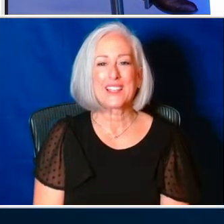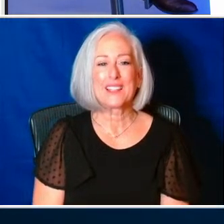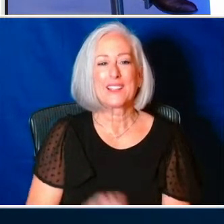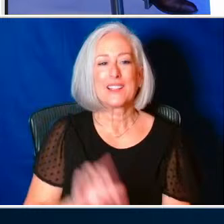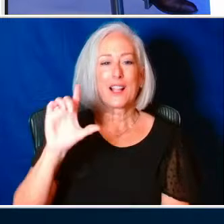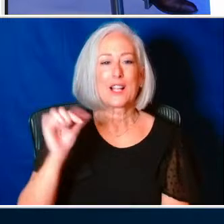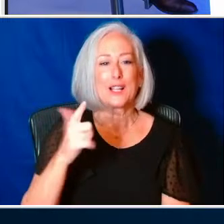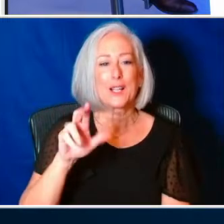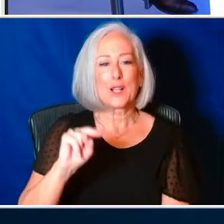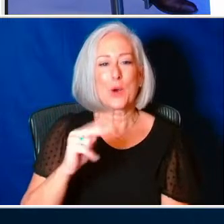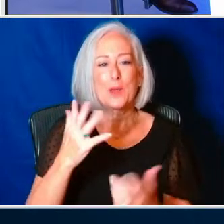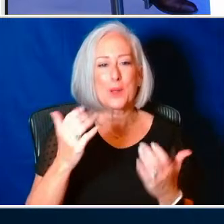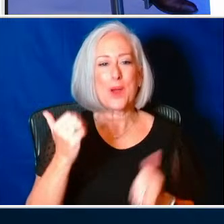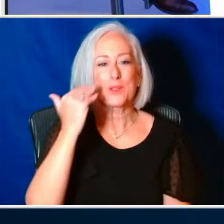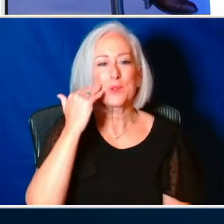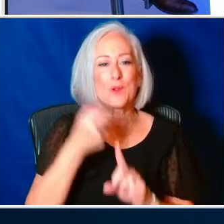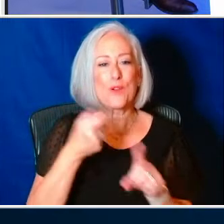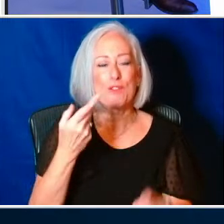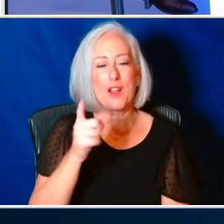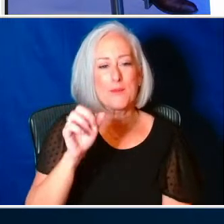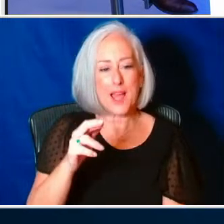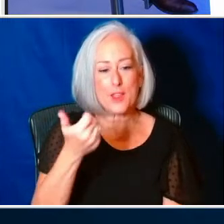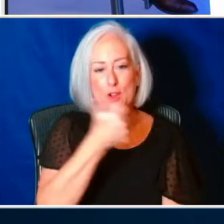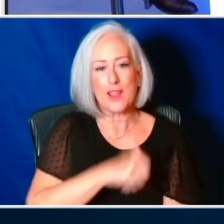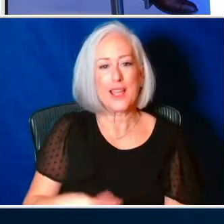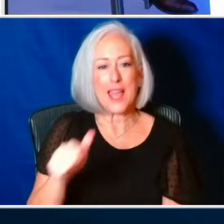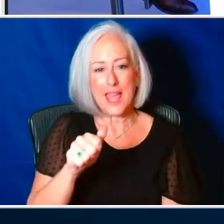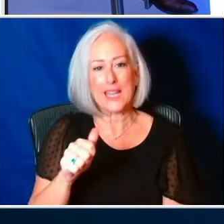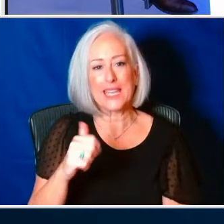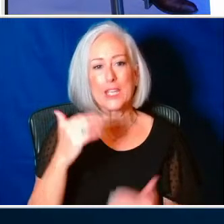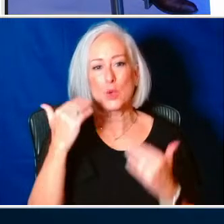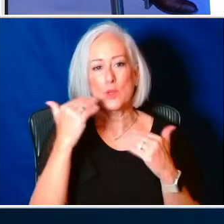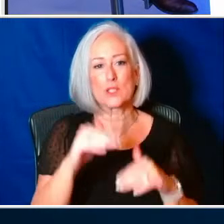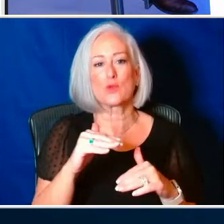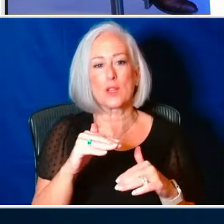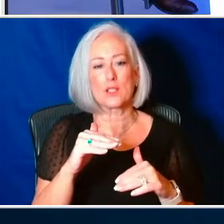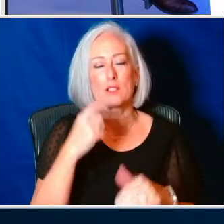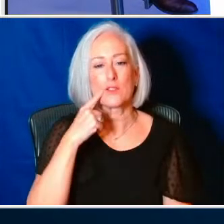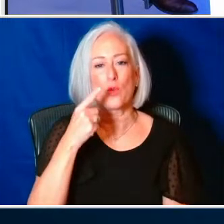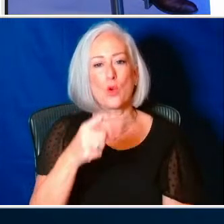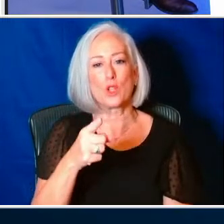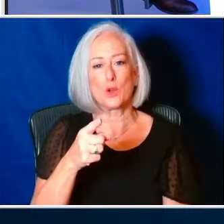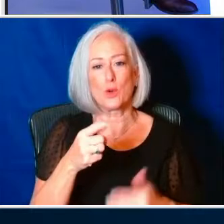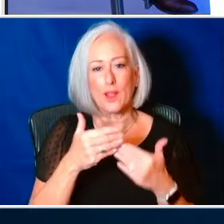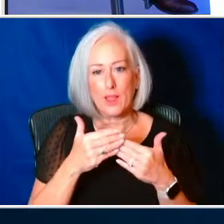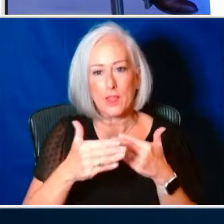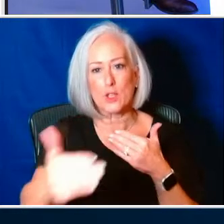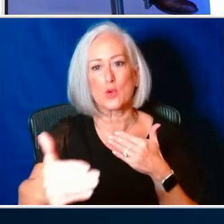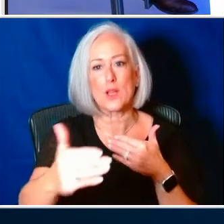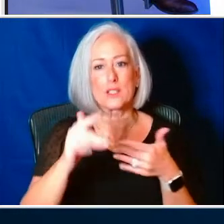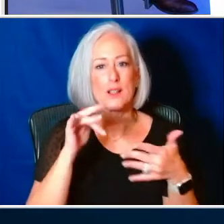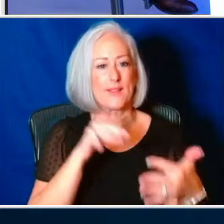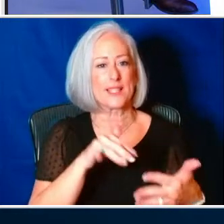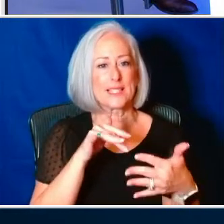know from Heather if there are any restrictions placed on you for the duration of this study.